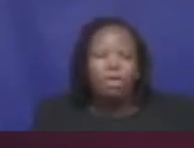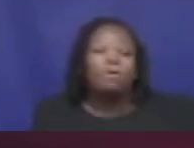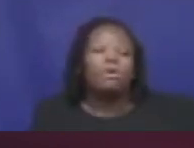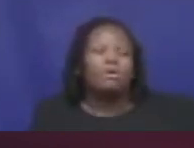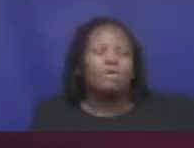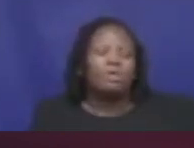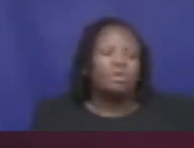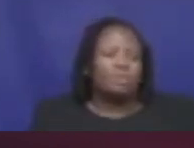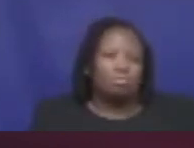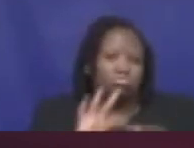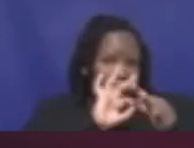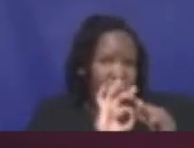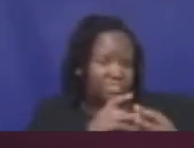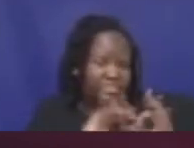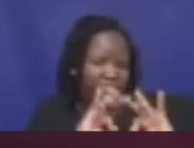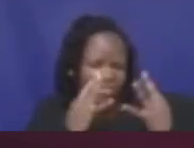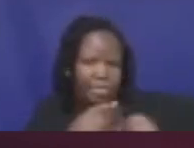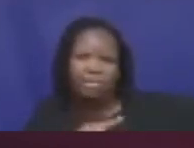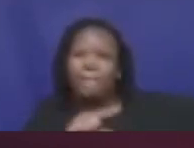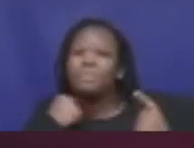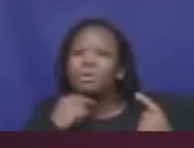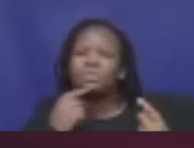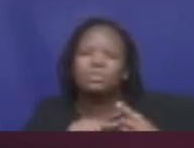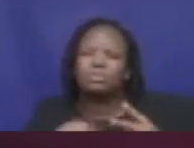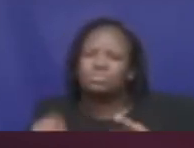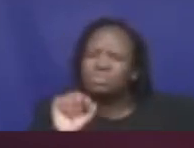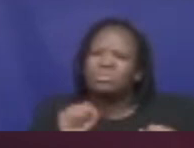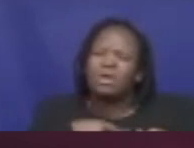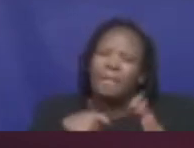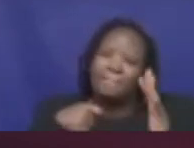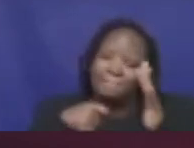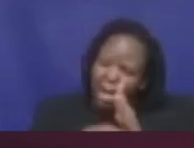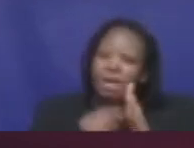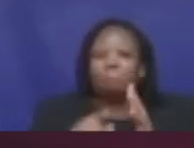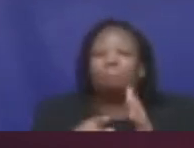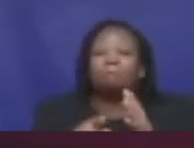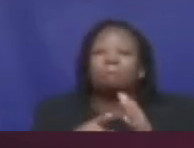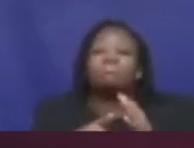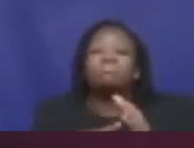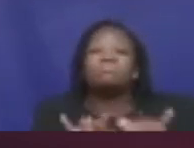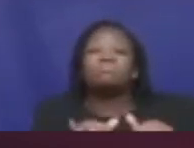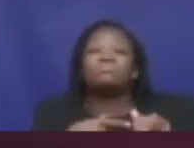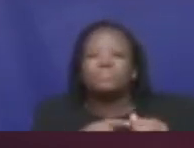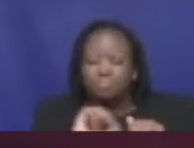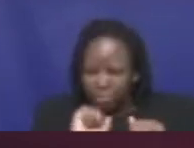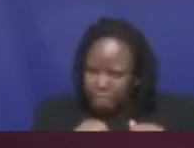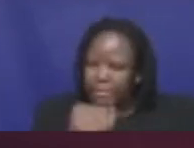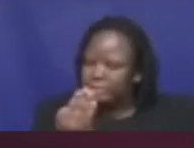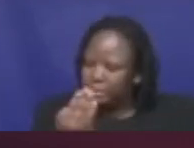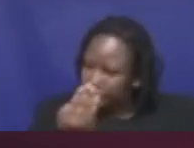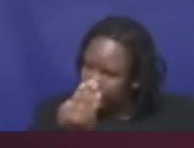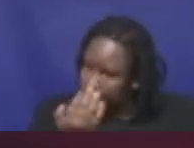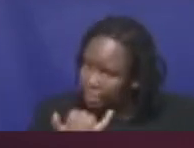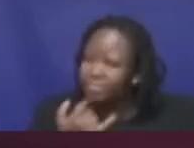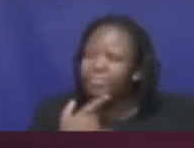Is it the connected families, pastors, and those that were able to buy permanent residence? Now we're getting closer.